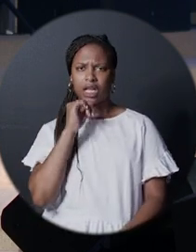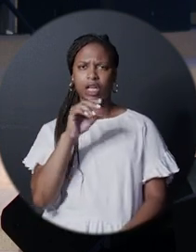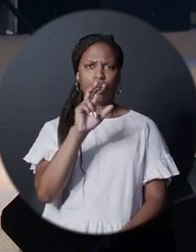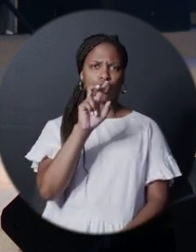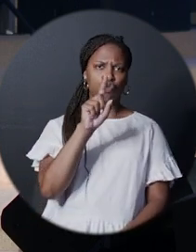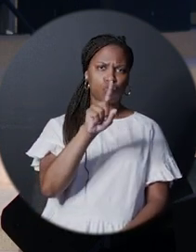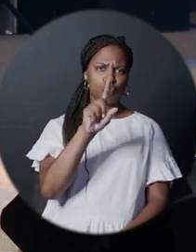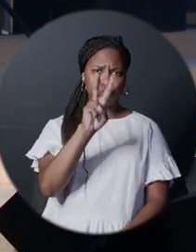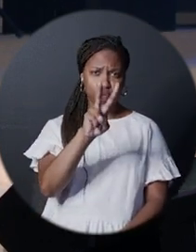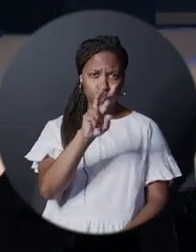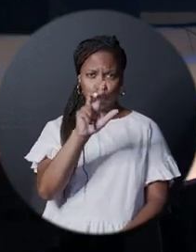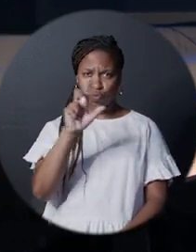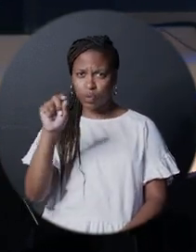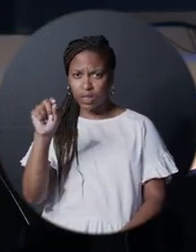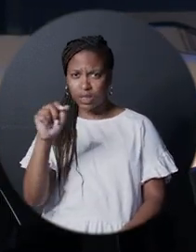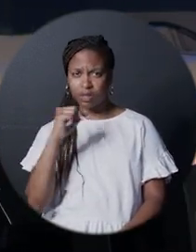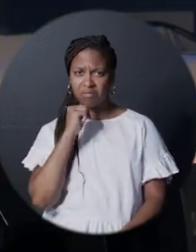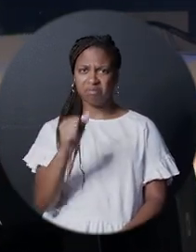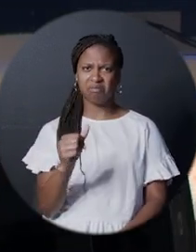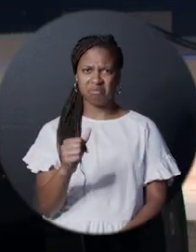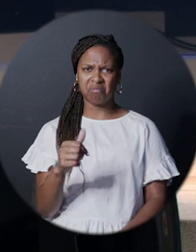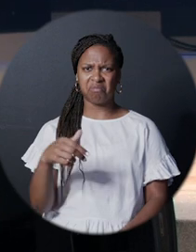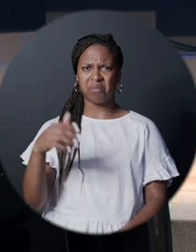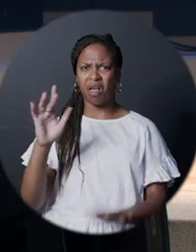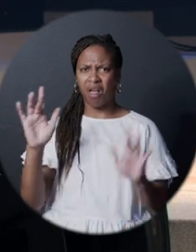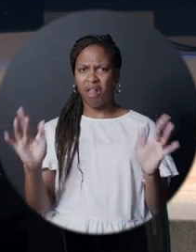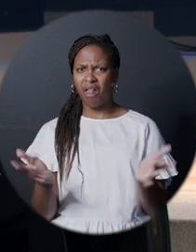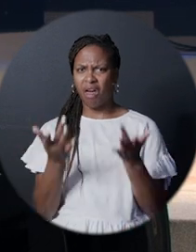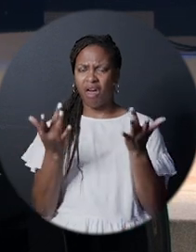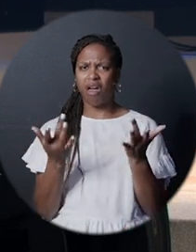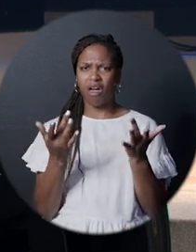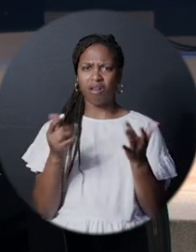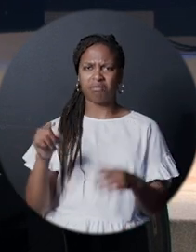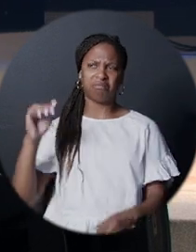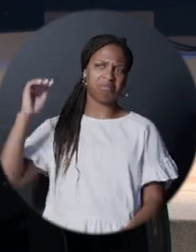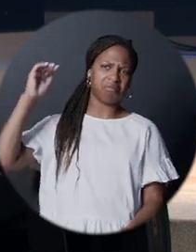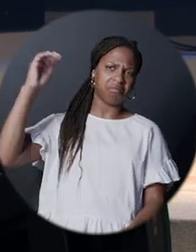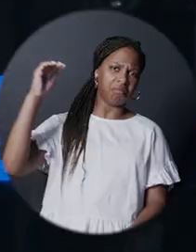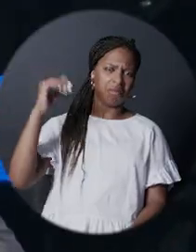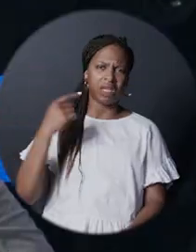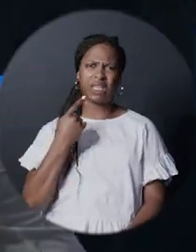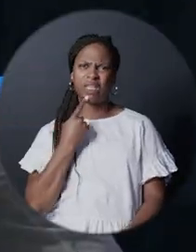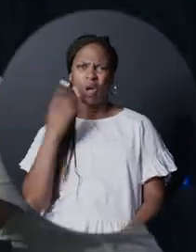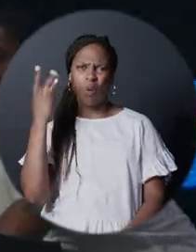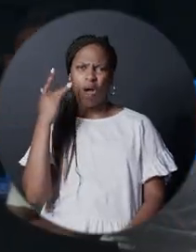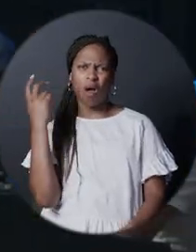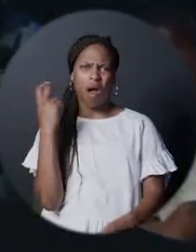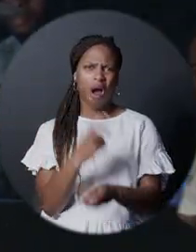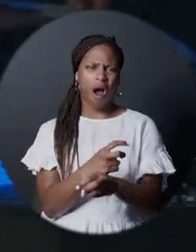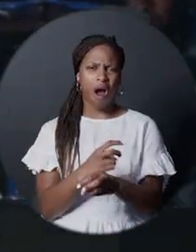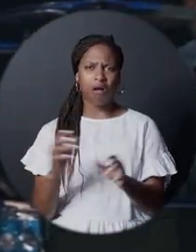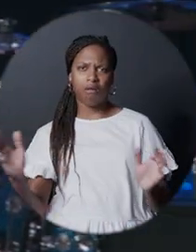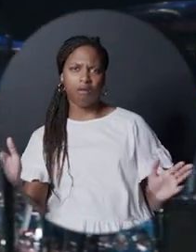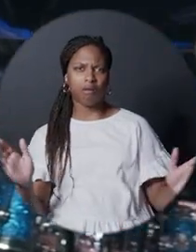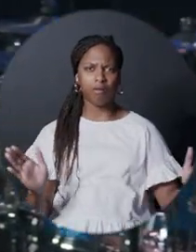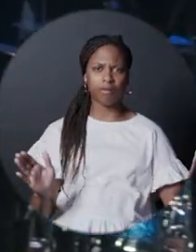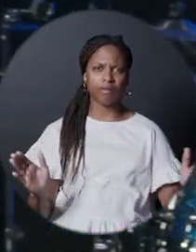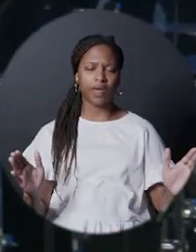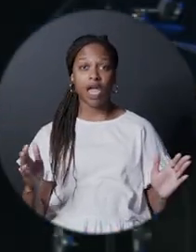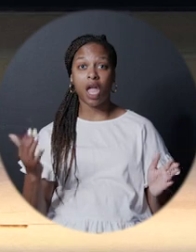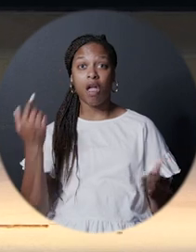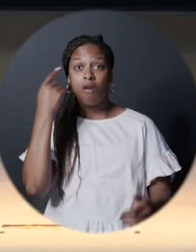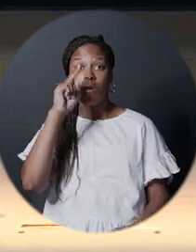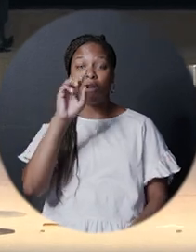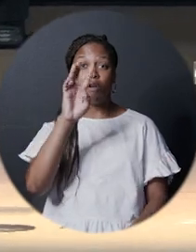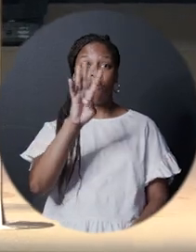6'7". He wasn't 220. He was a buck something, about that high. Why? He said the reason why Allen Iverson was so hard to